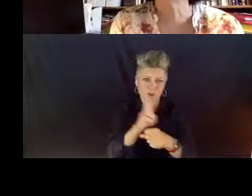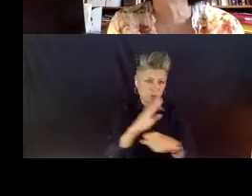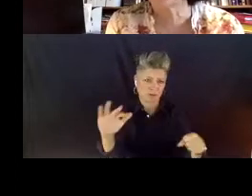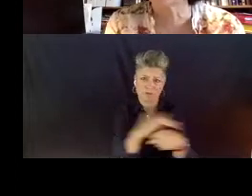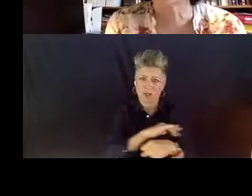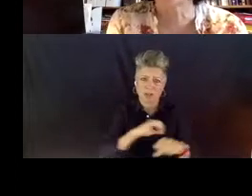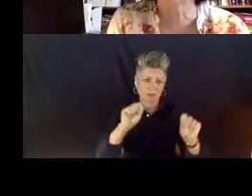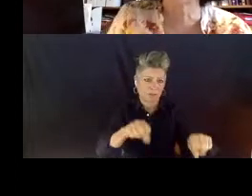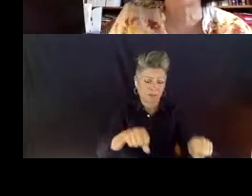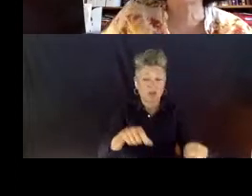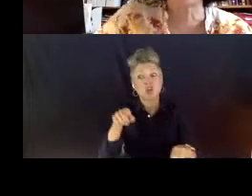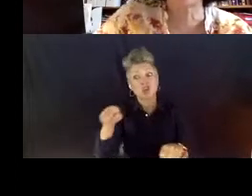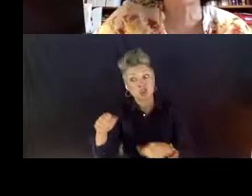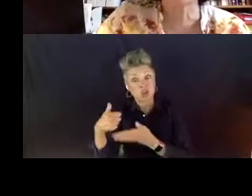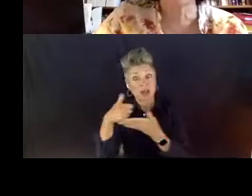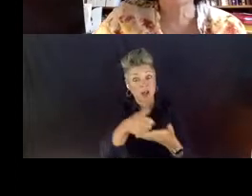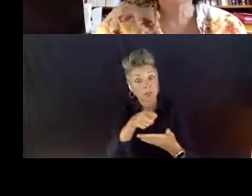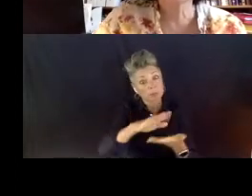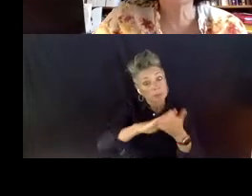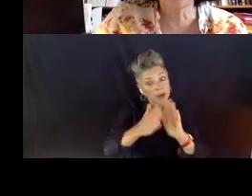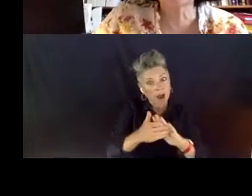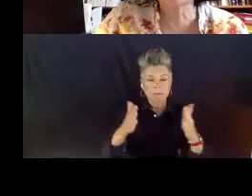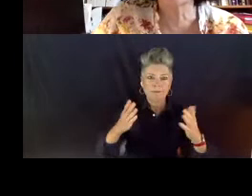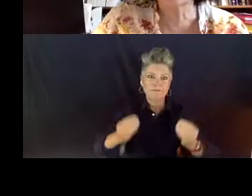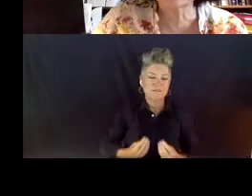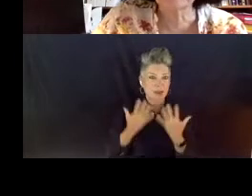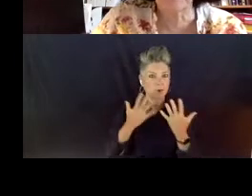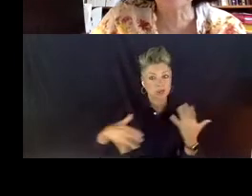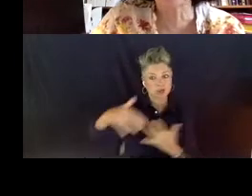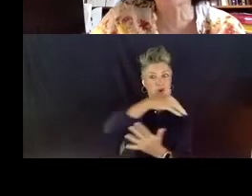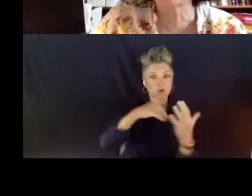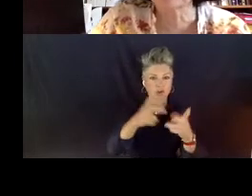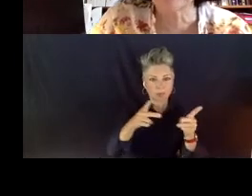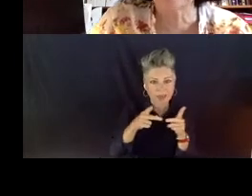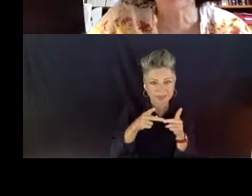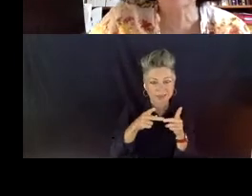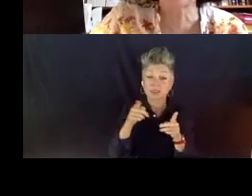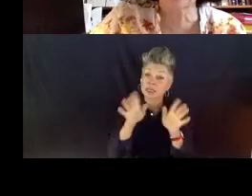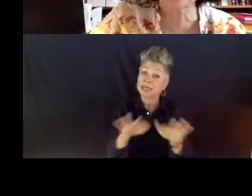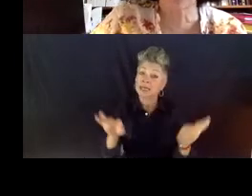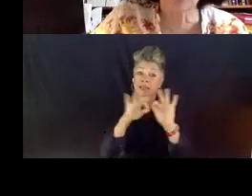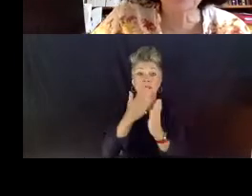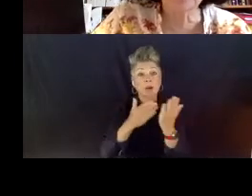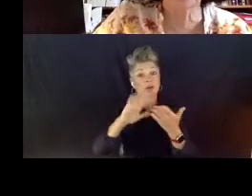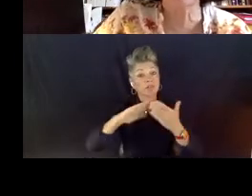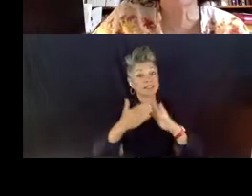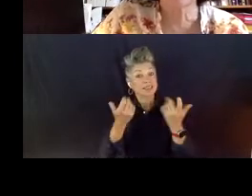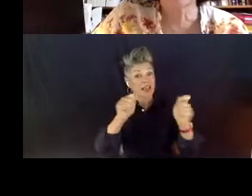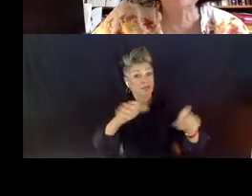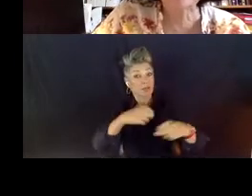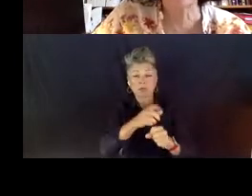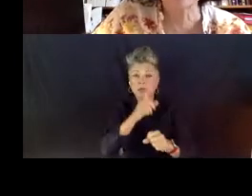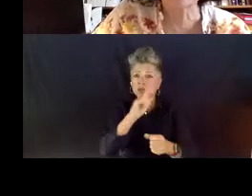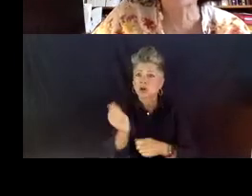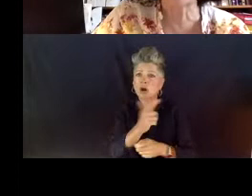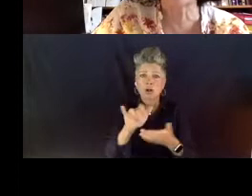them into vibrant social public spaces. The program was a key part of the city's effort to ensure that all New Yorkers